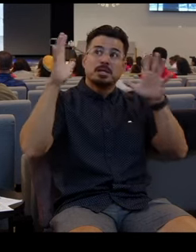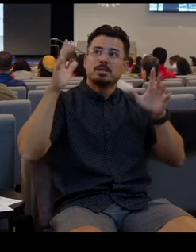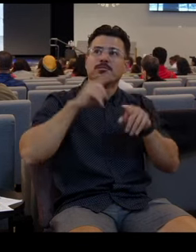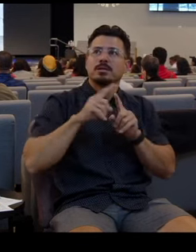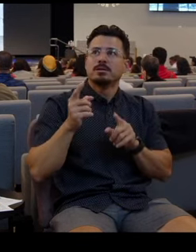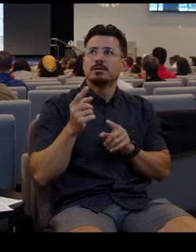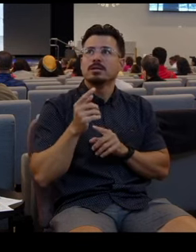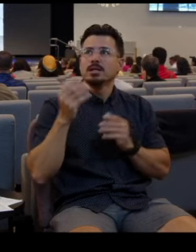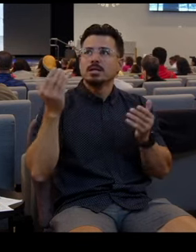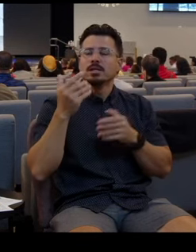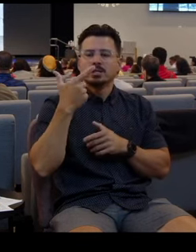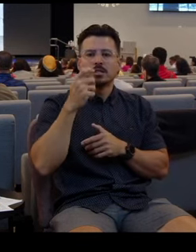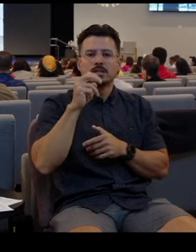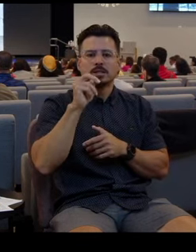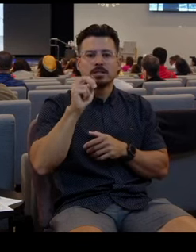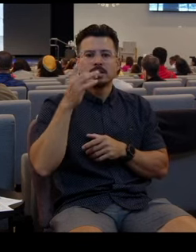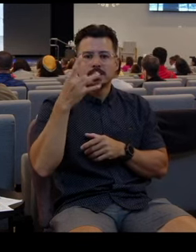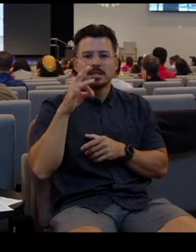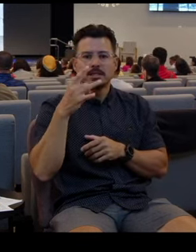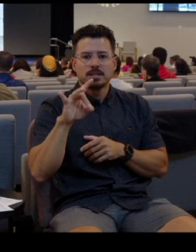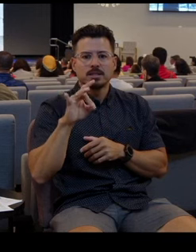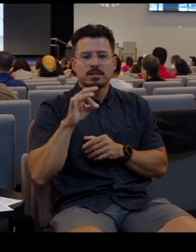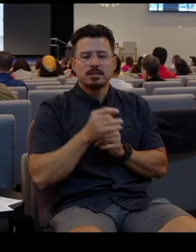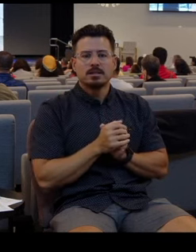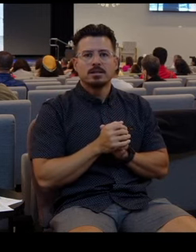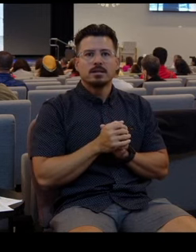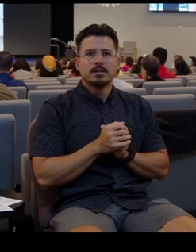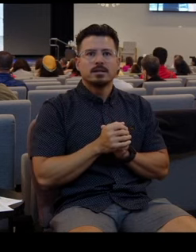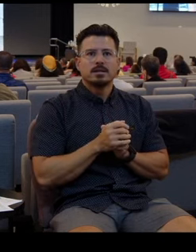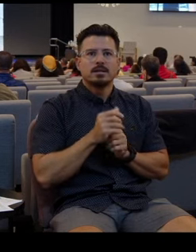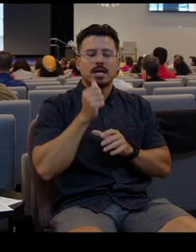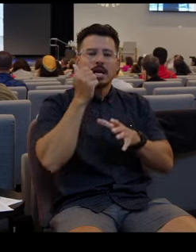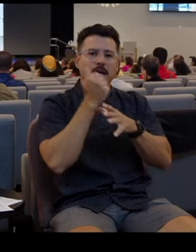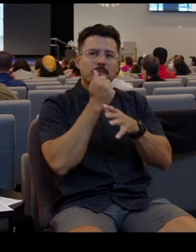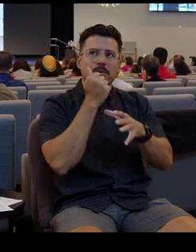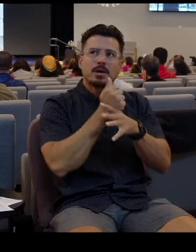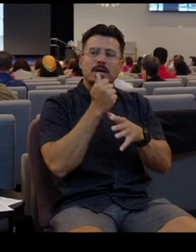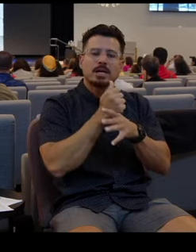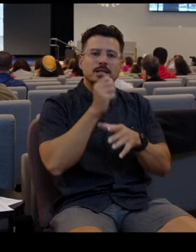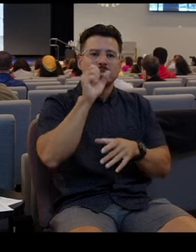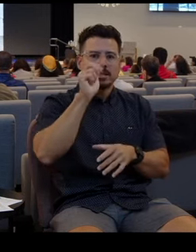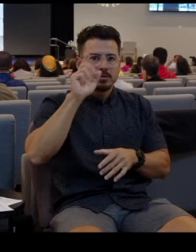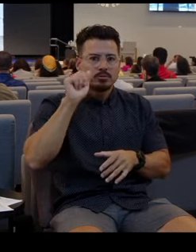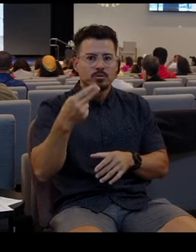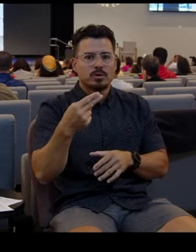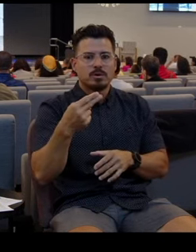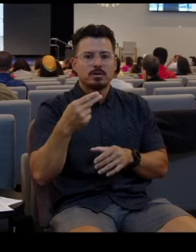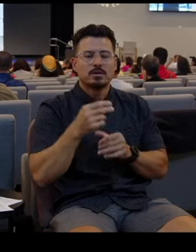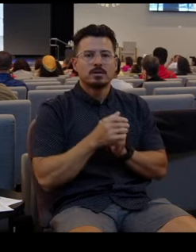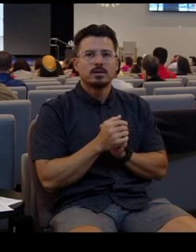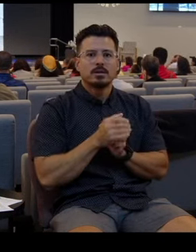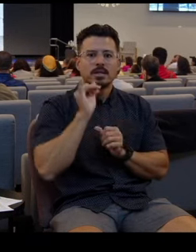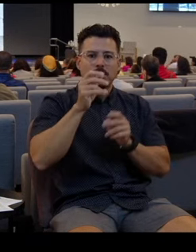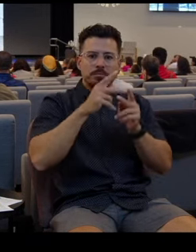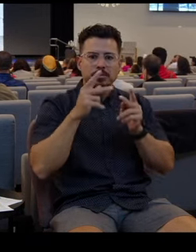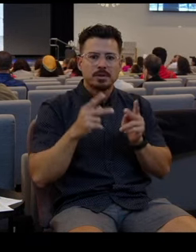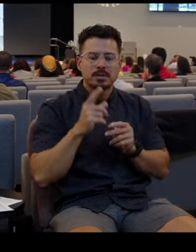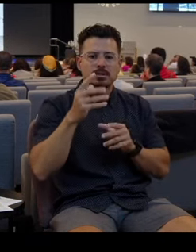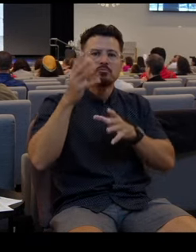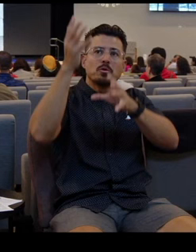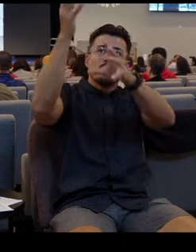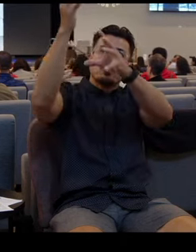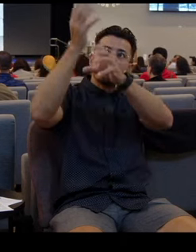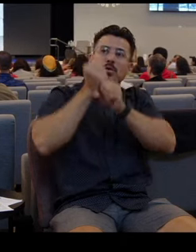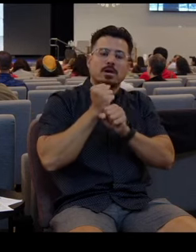in Genesis 18 that Abraham and Sarah received the word